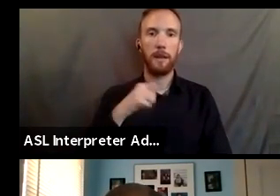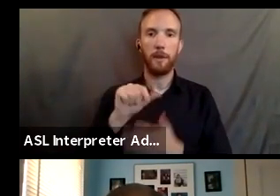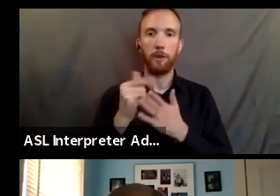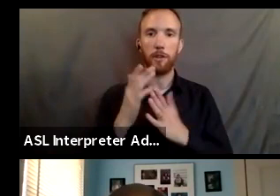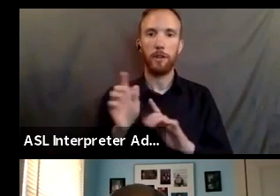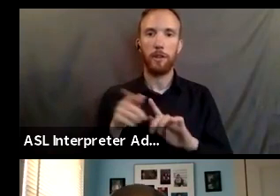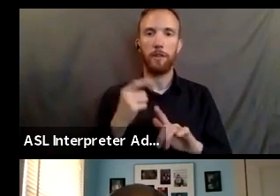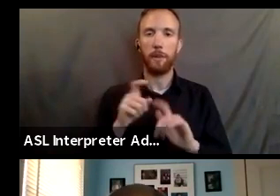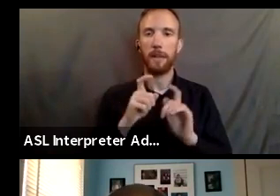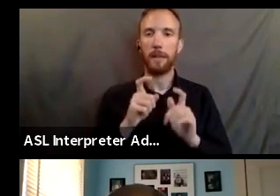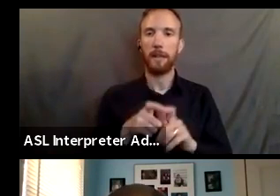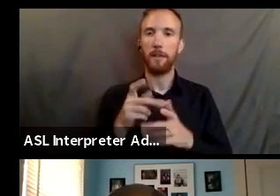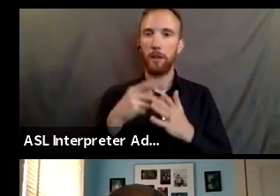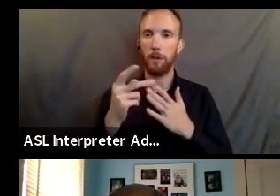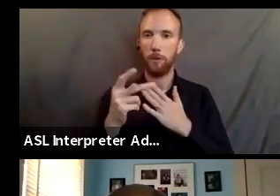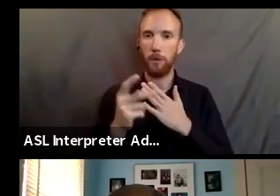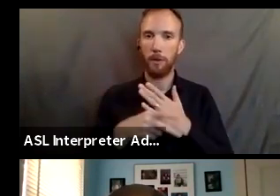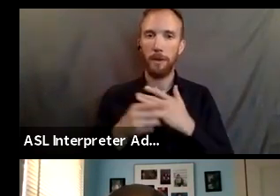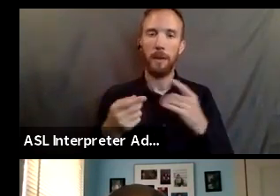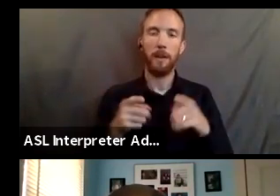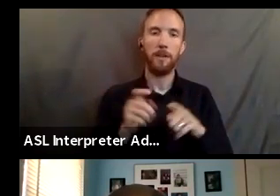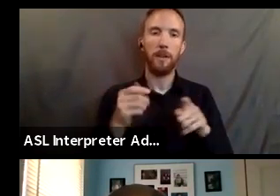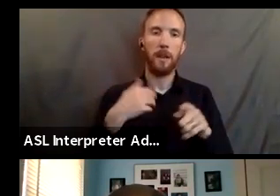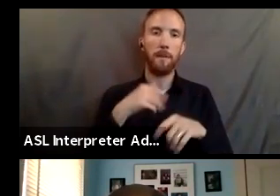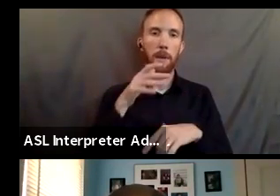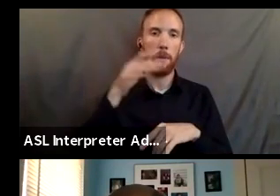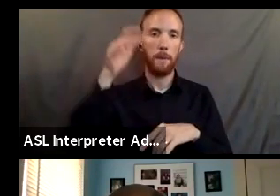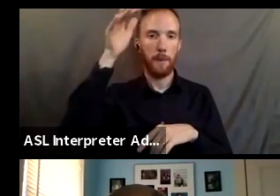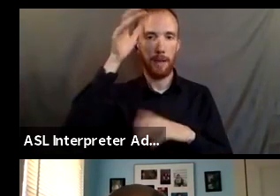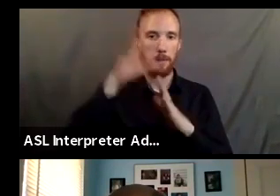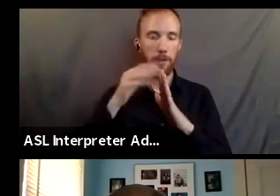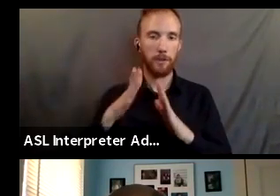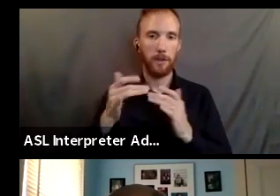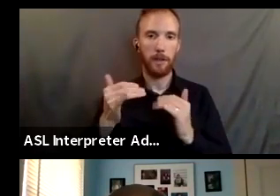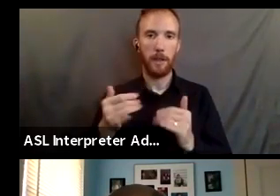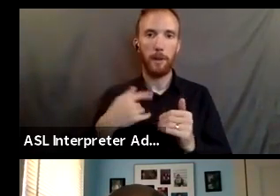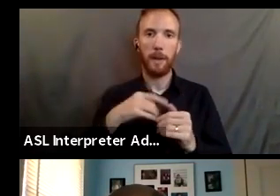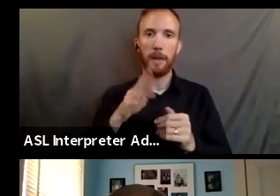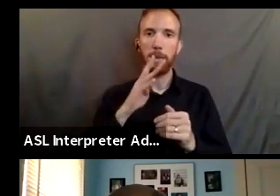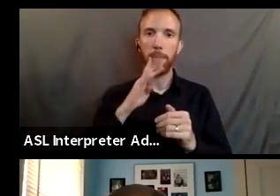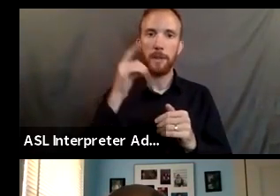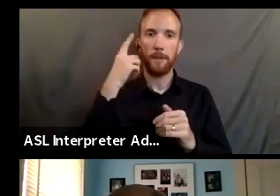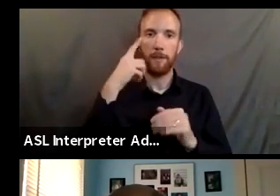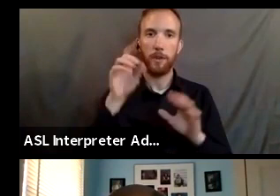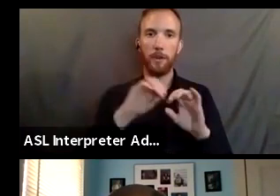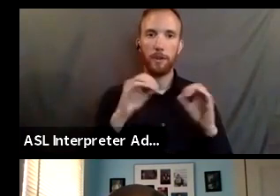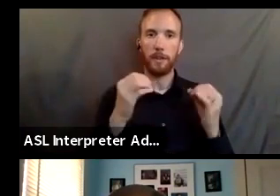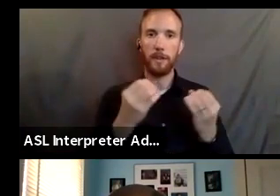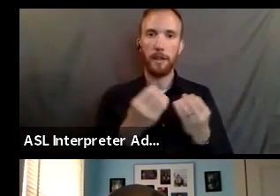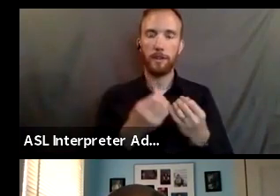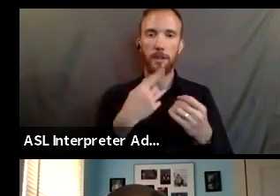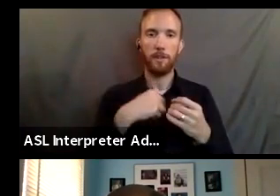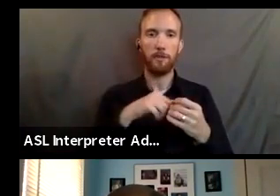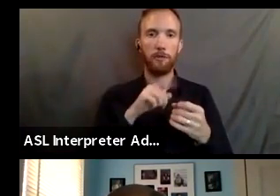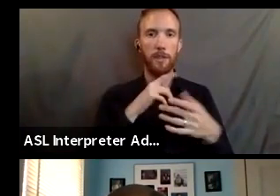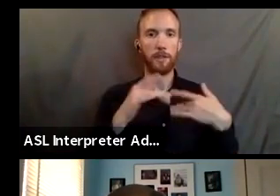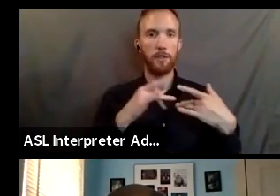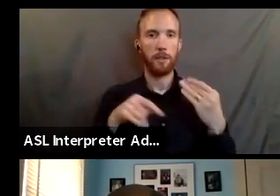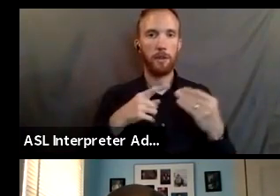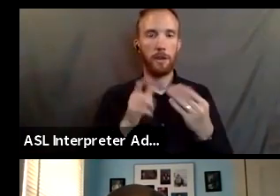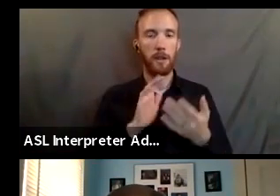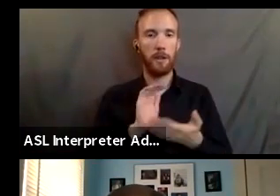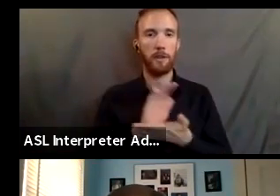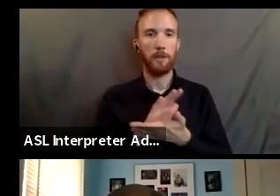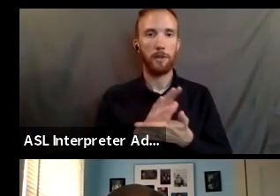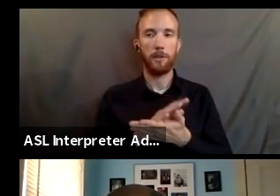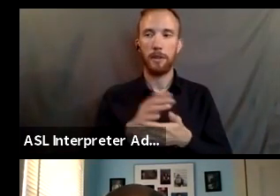school and the parents of a gifted student at olosco i speak for an organized group known as concerned paris foreign we keep hearing college talking about